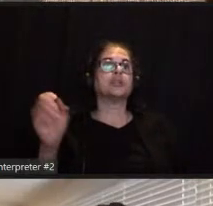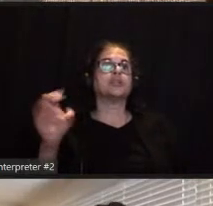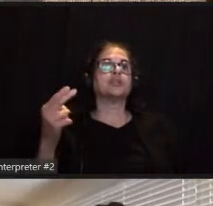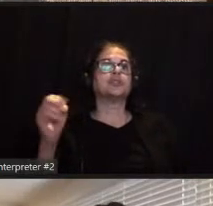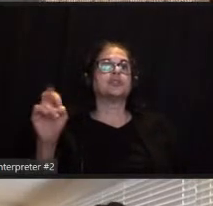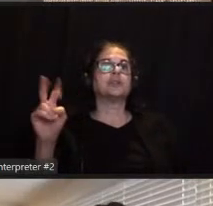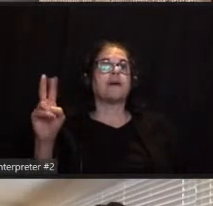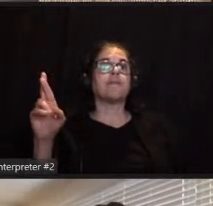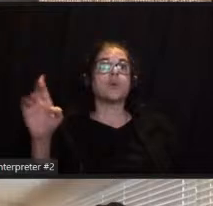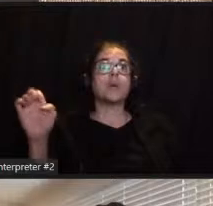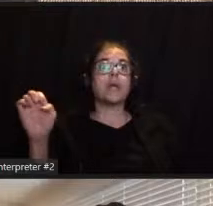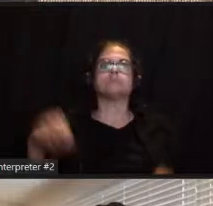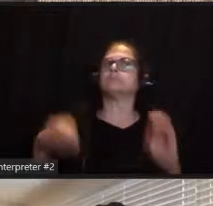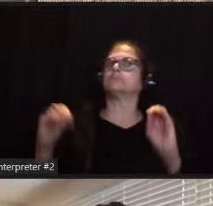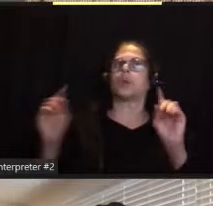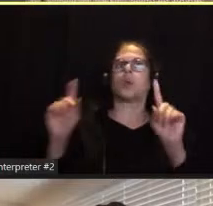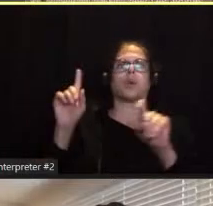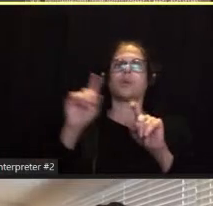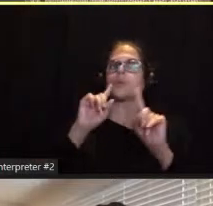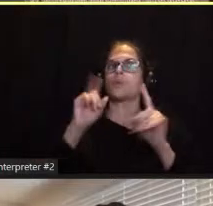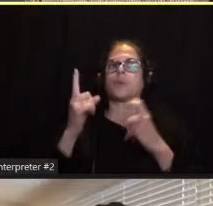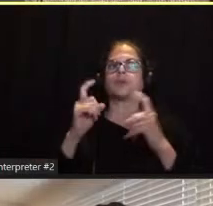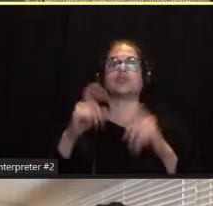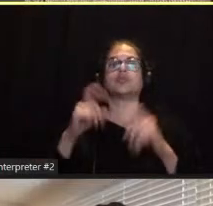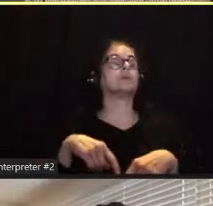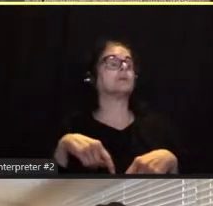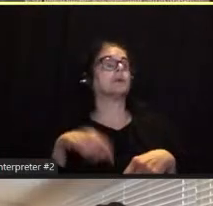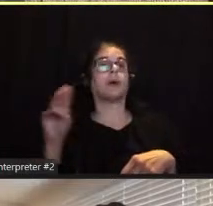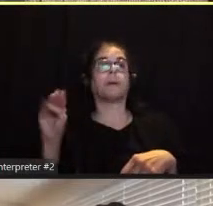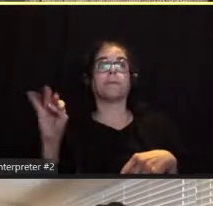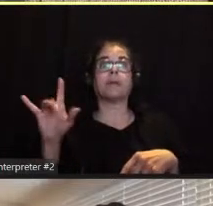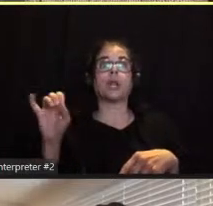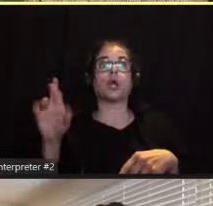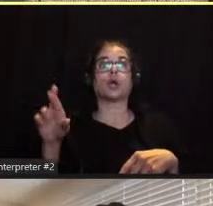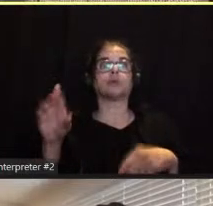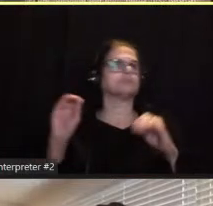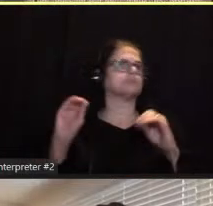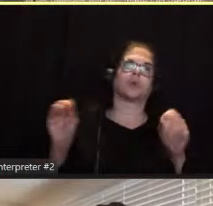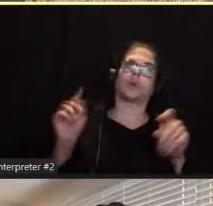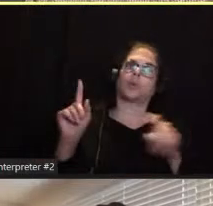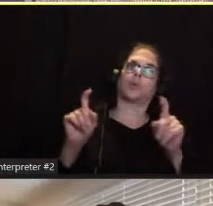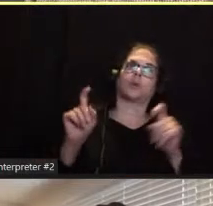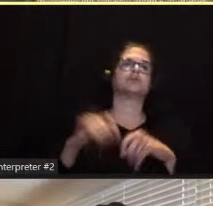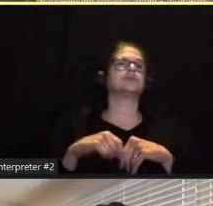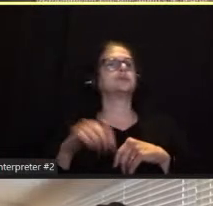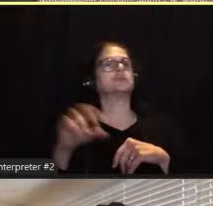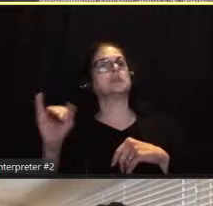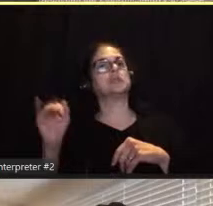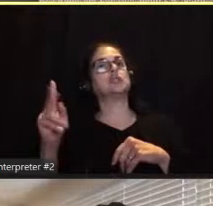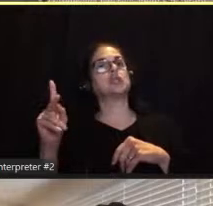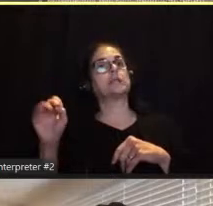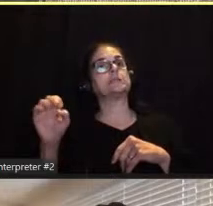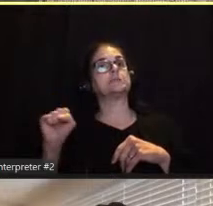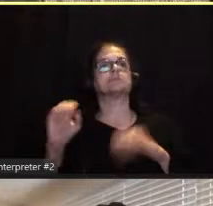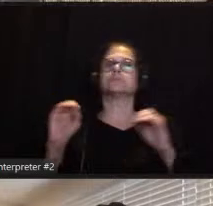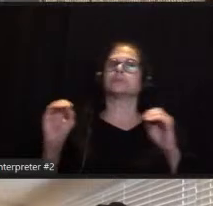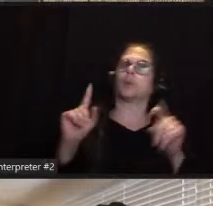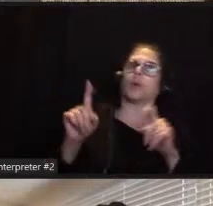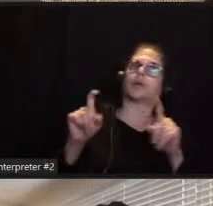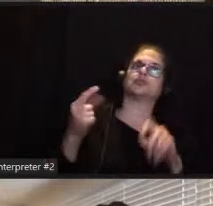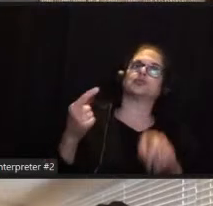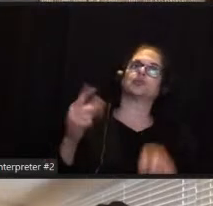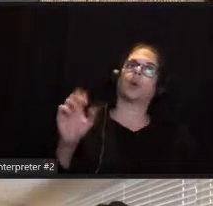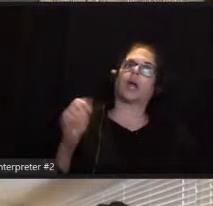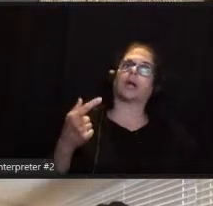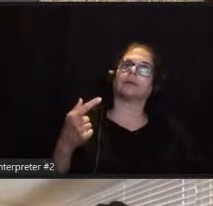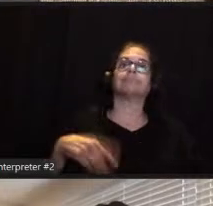questions. Director Miller? No questions. Director Jakes? No questions, Greg. All right, thank you. Director